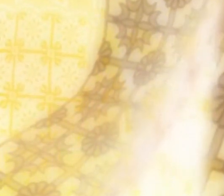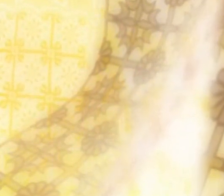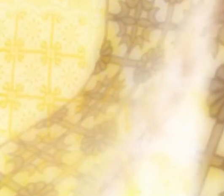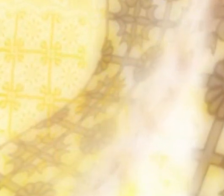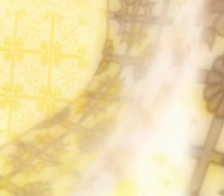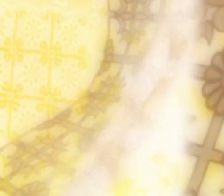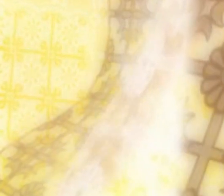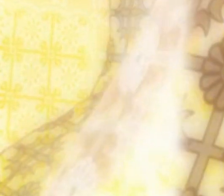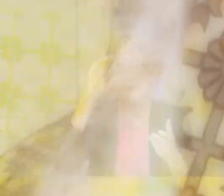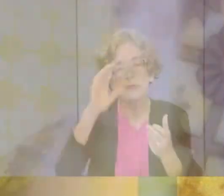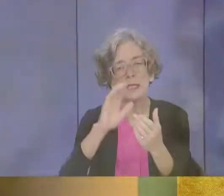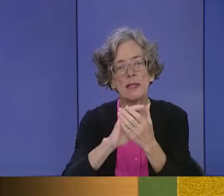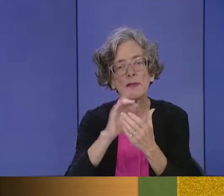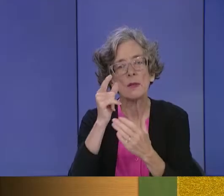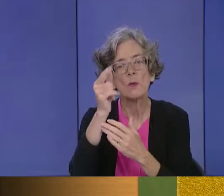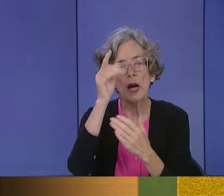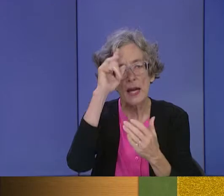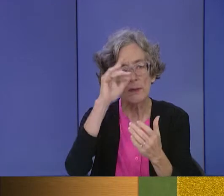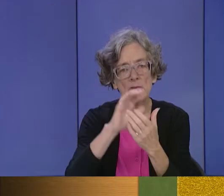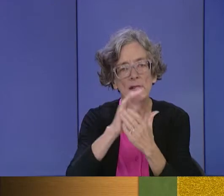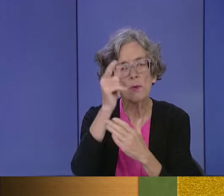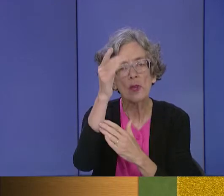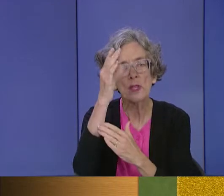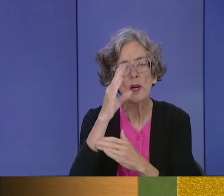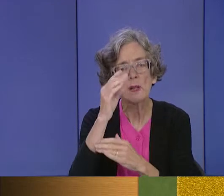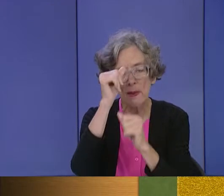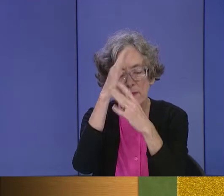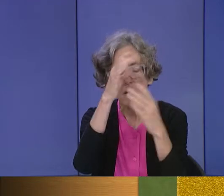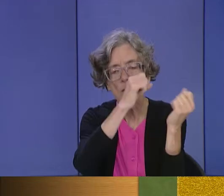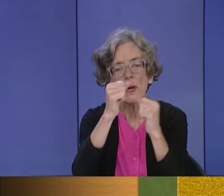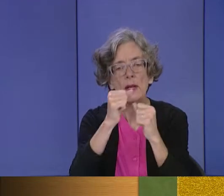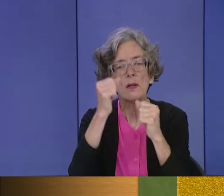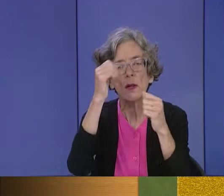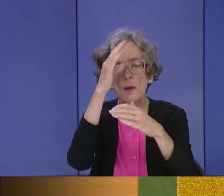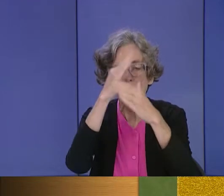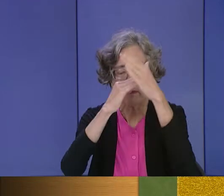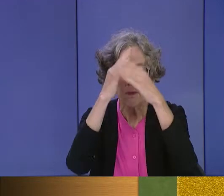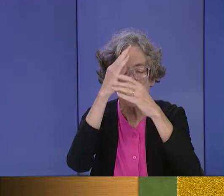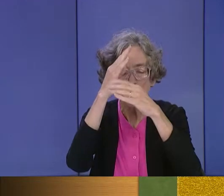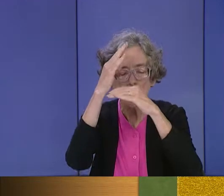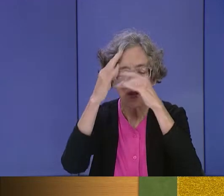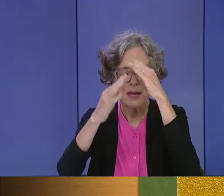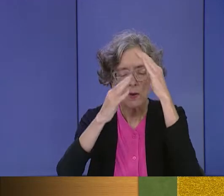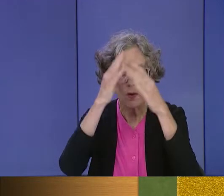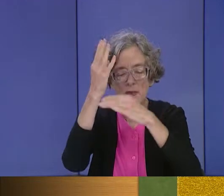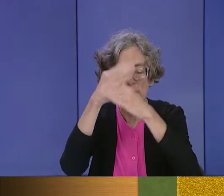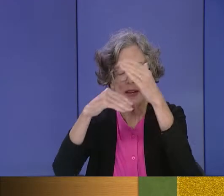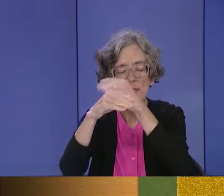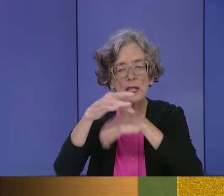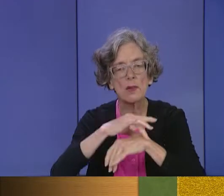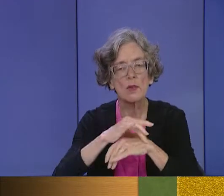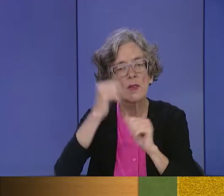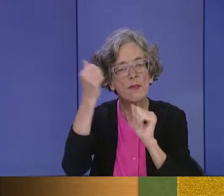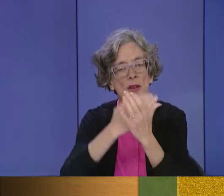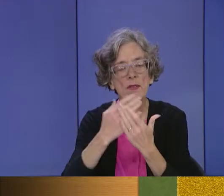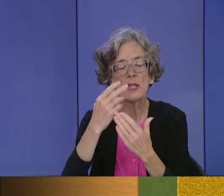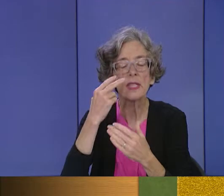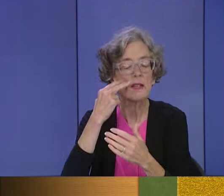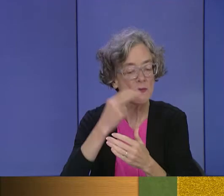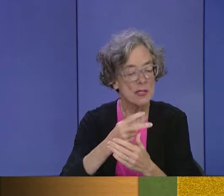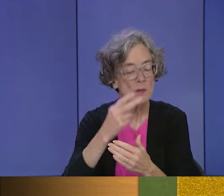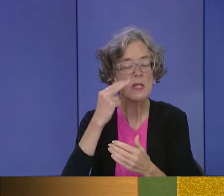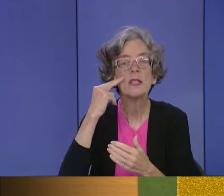I believe in one God, the Father Almighty, maker of heaven and earth, of all things visible and